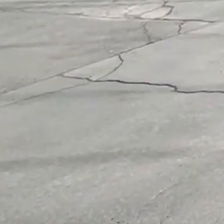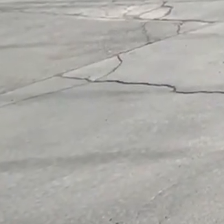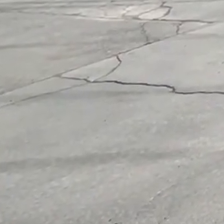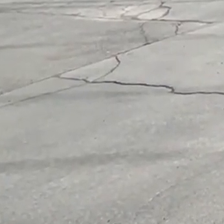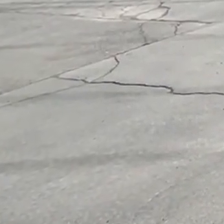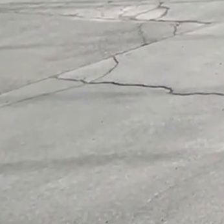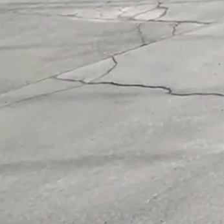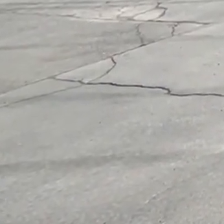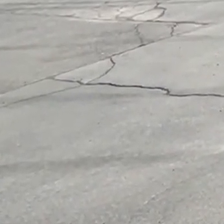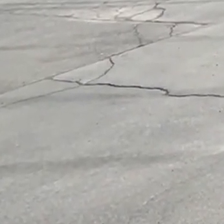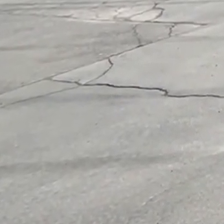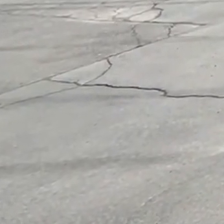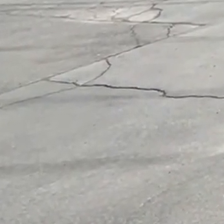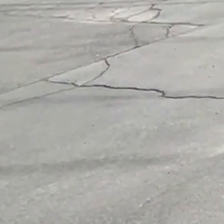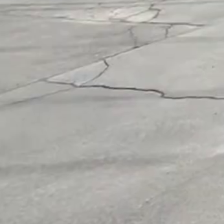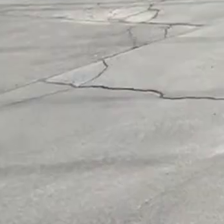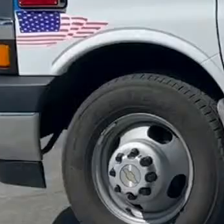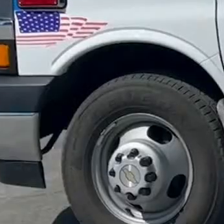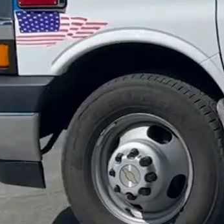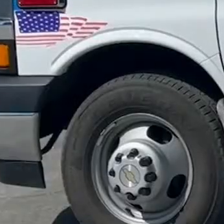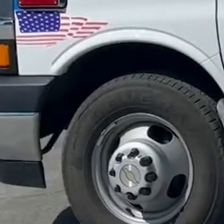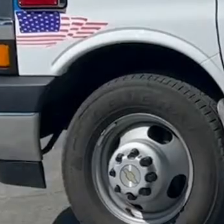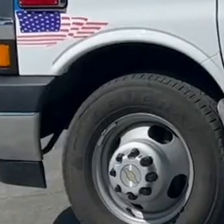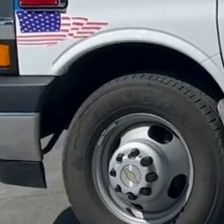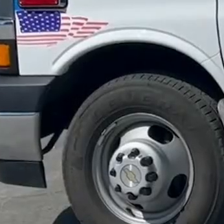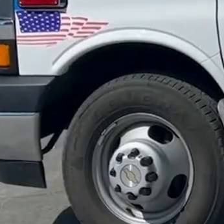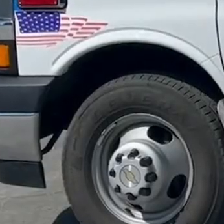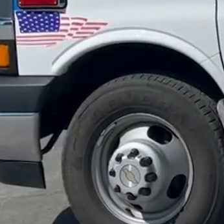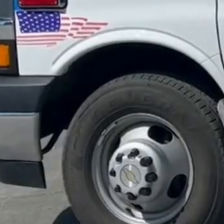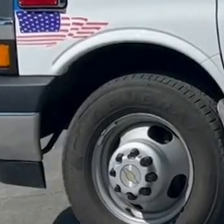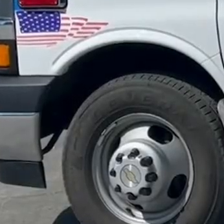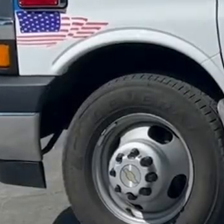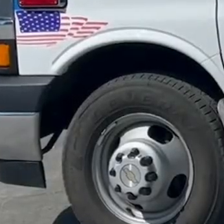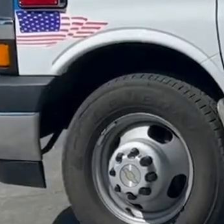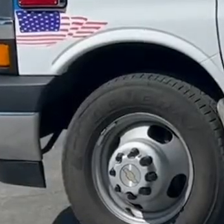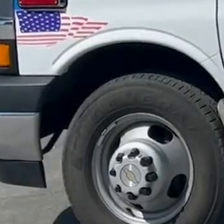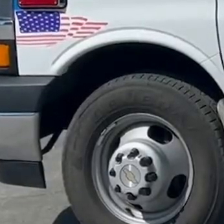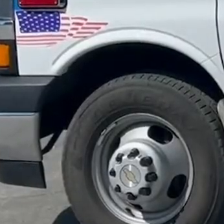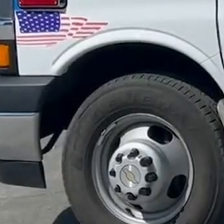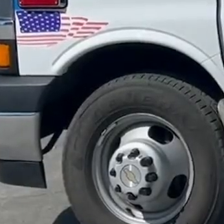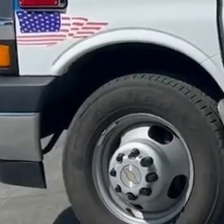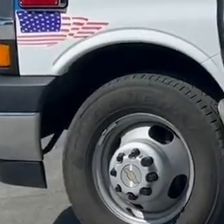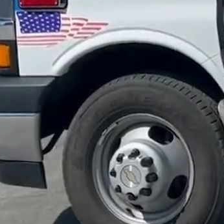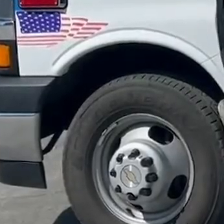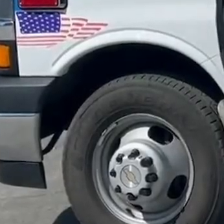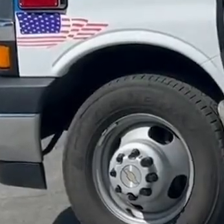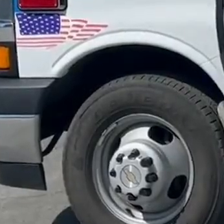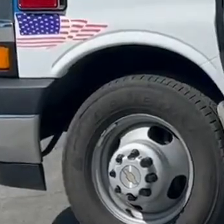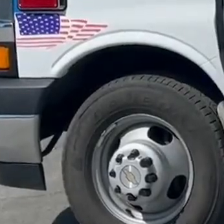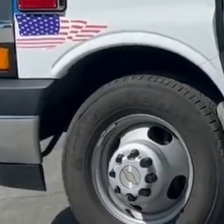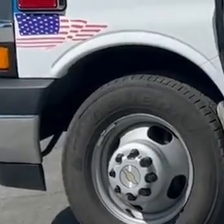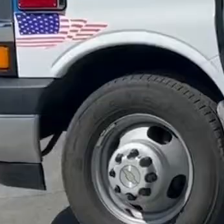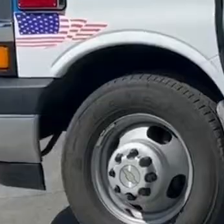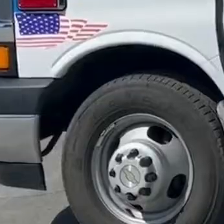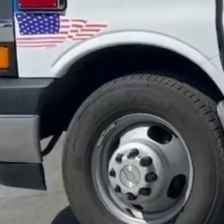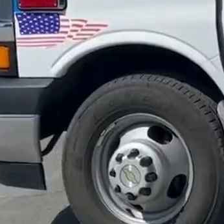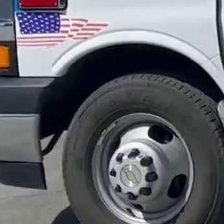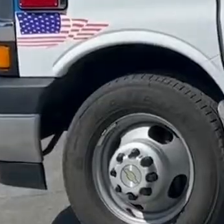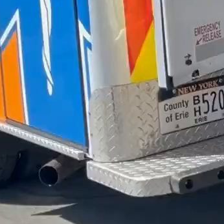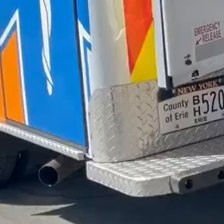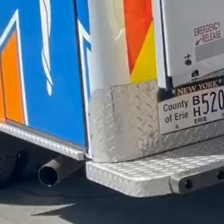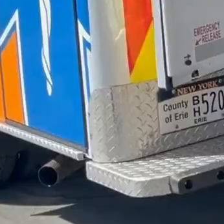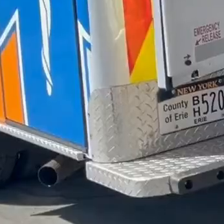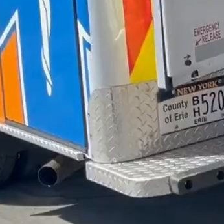towns like ours. Towns that are struggling to keep the ambulance wait times down due to the lack of commercial providers available,